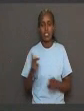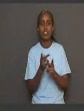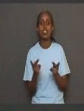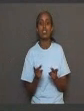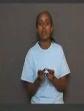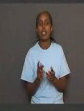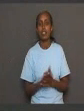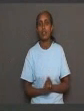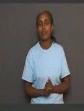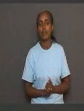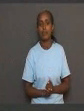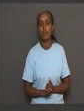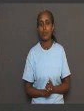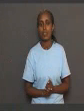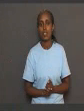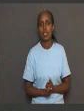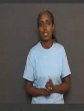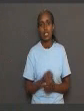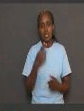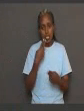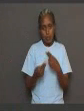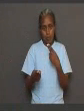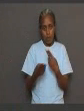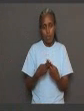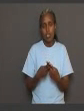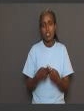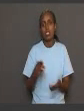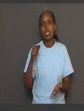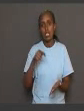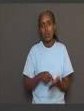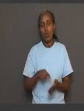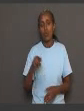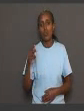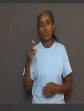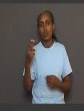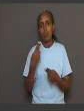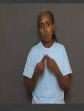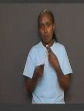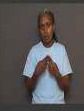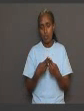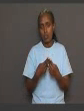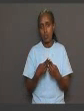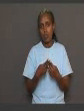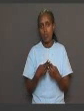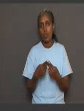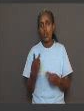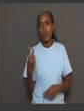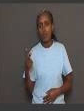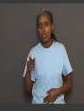space. Their product is the dot product of both